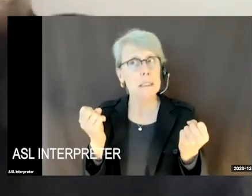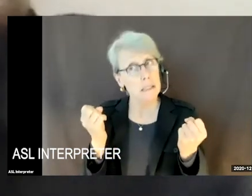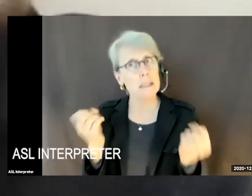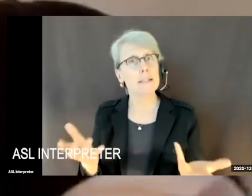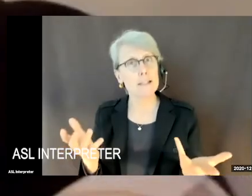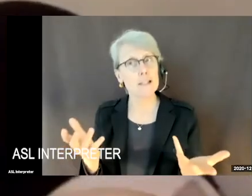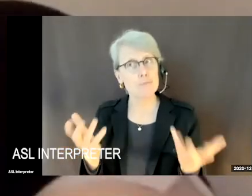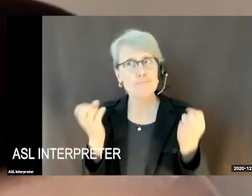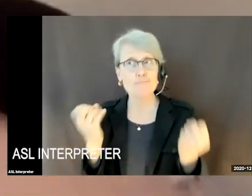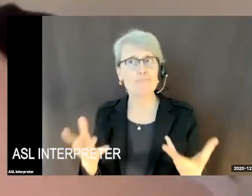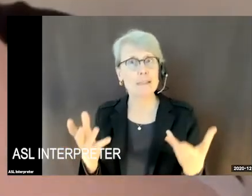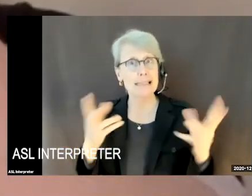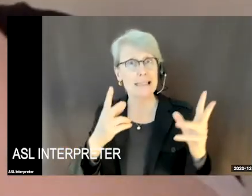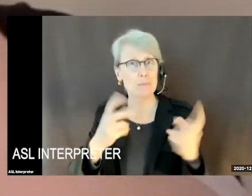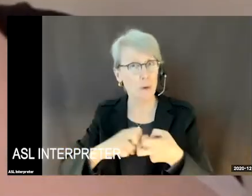Nunavut has a lot of